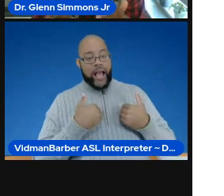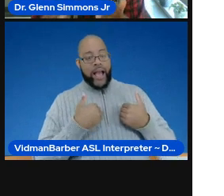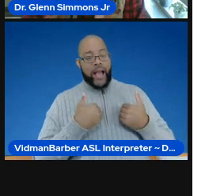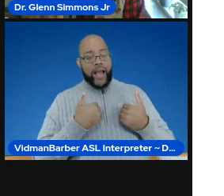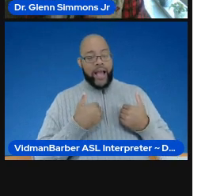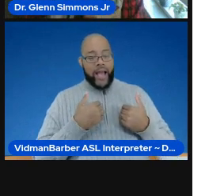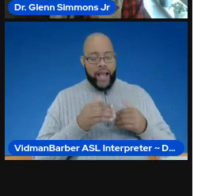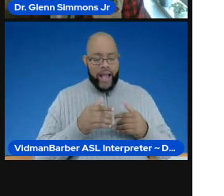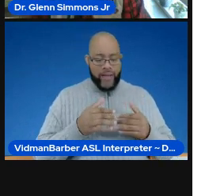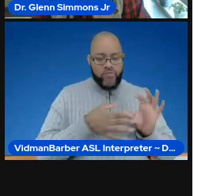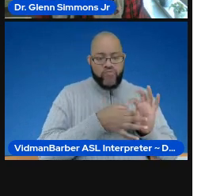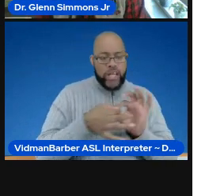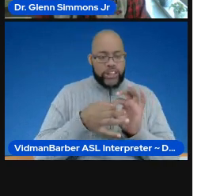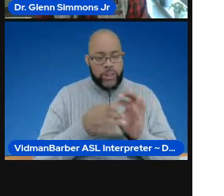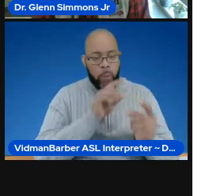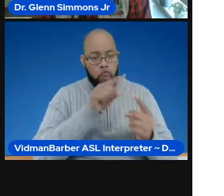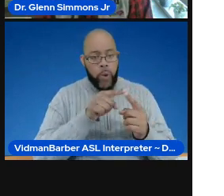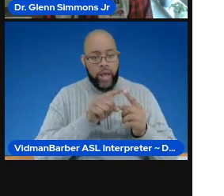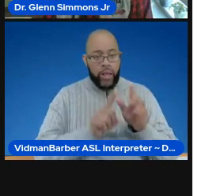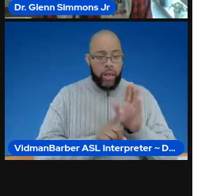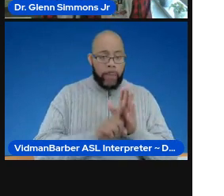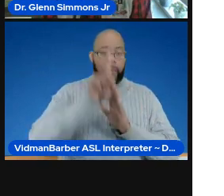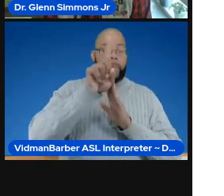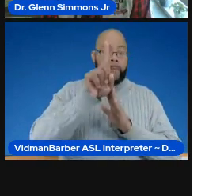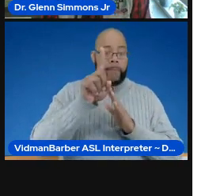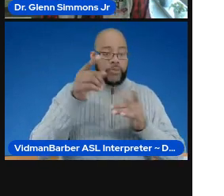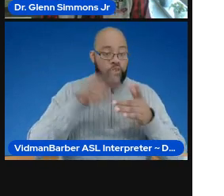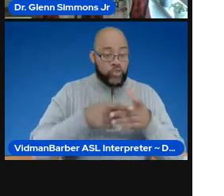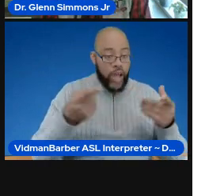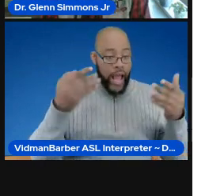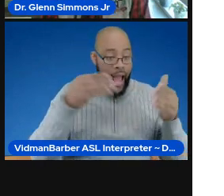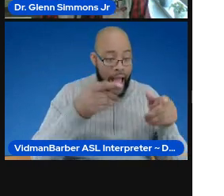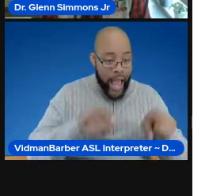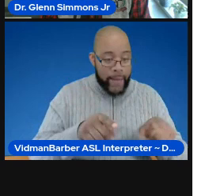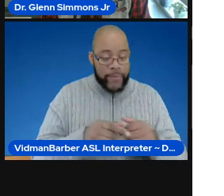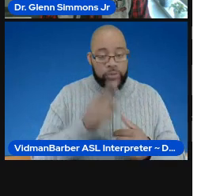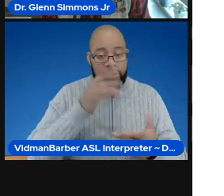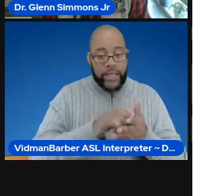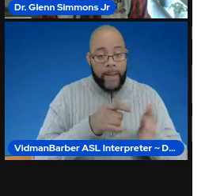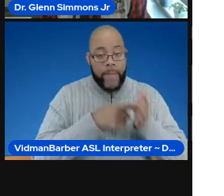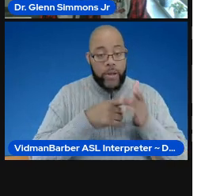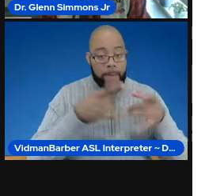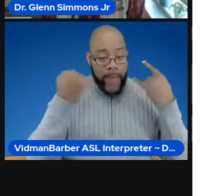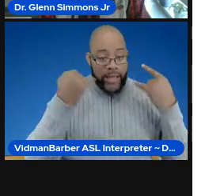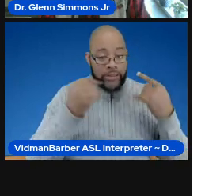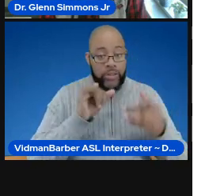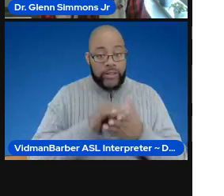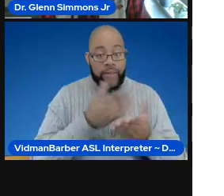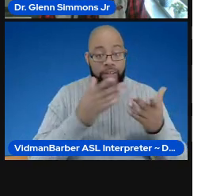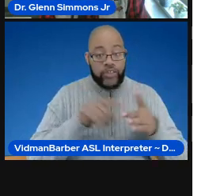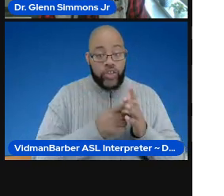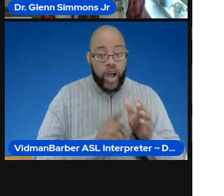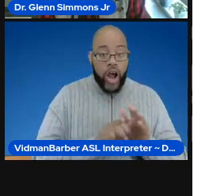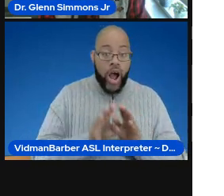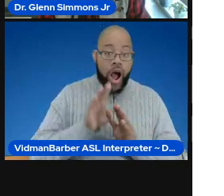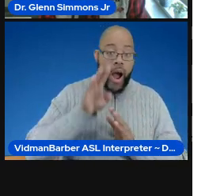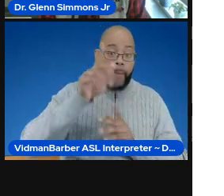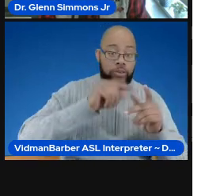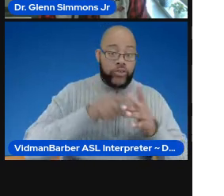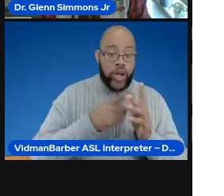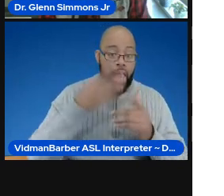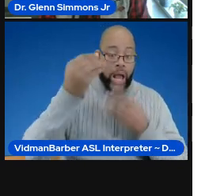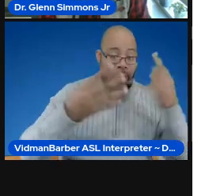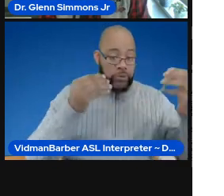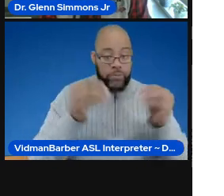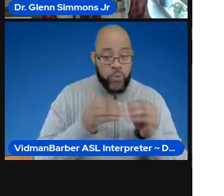preceding relationship to when the spikes start to happen. And you can see, like, even here, when the mandatory mask order, even though things started going up as people started going out